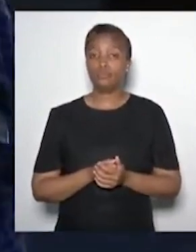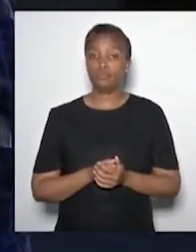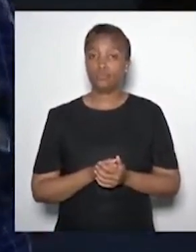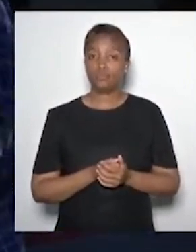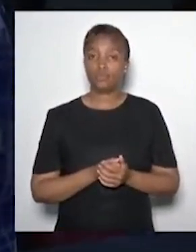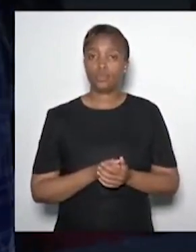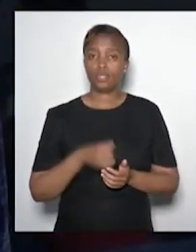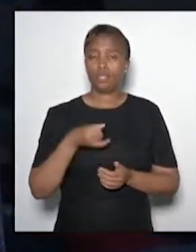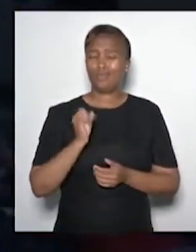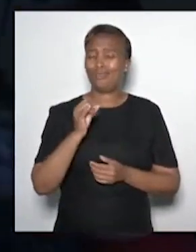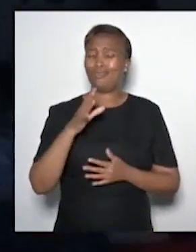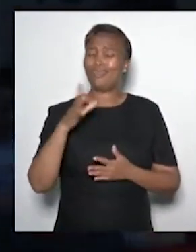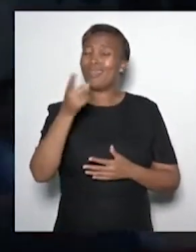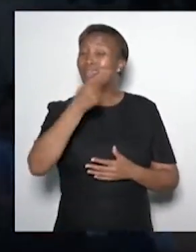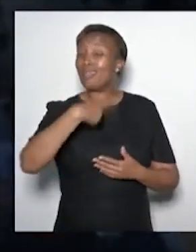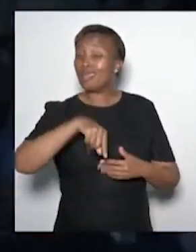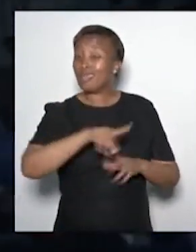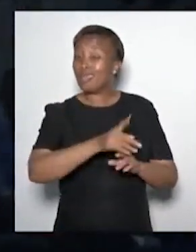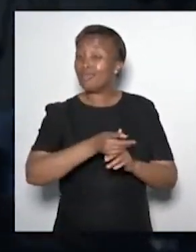If every teacher,